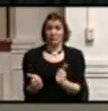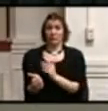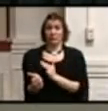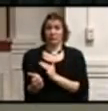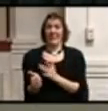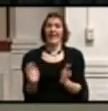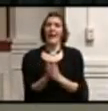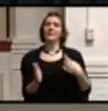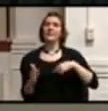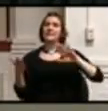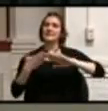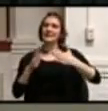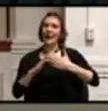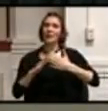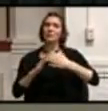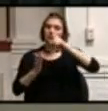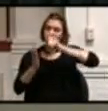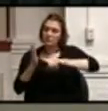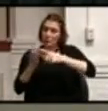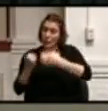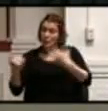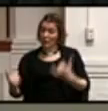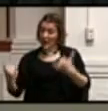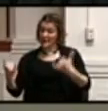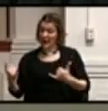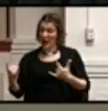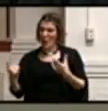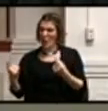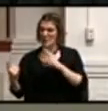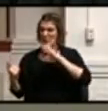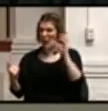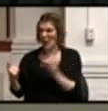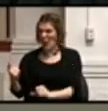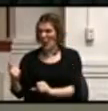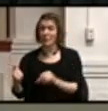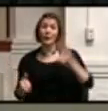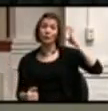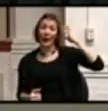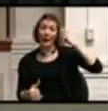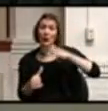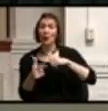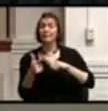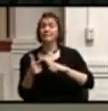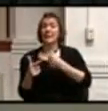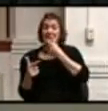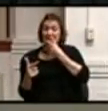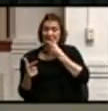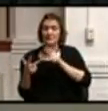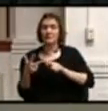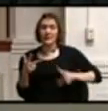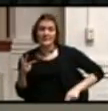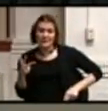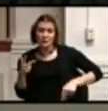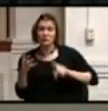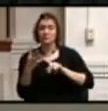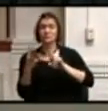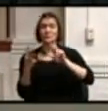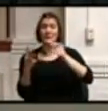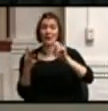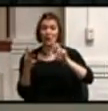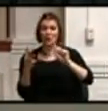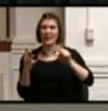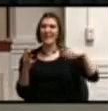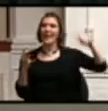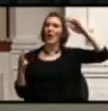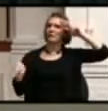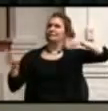to inventory all of our equipment in terms of, you know, radios, repeaters, the whole kit and caboodle, and they're really making decisions at that